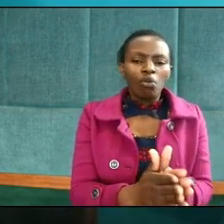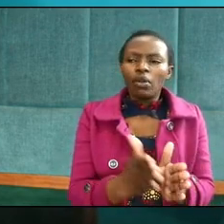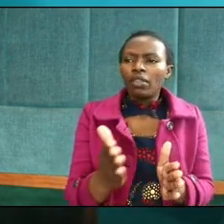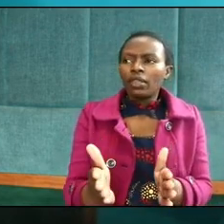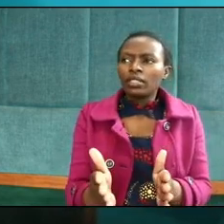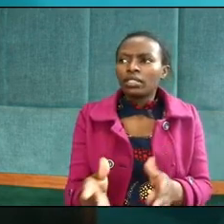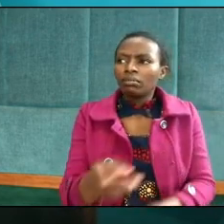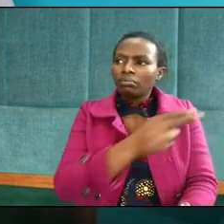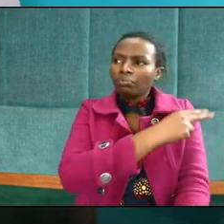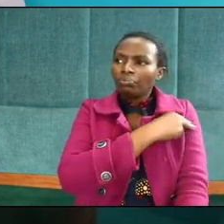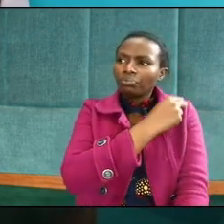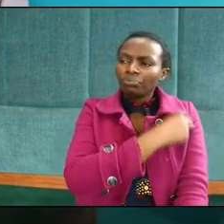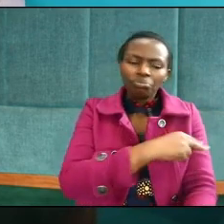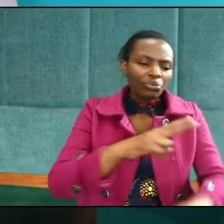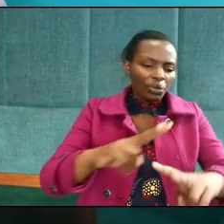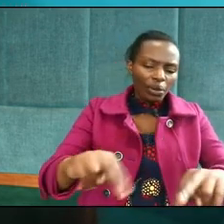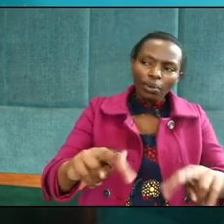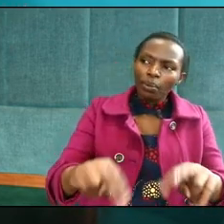research, in